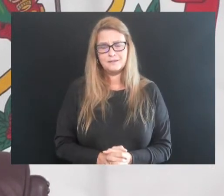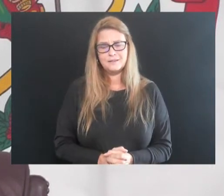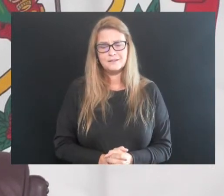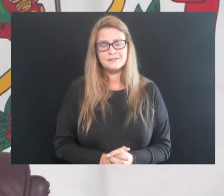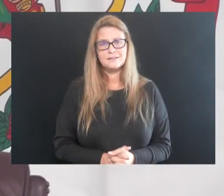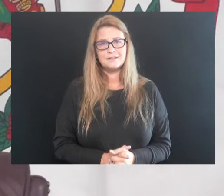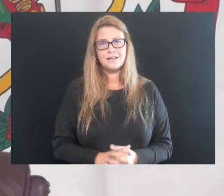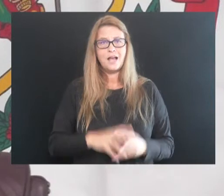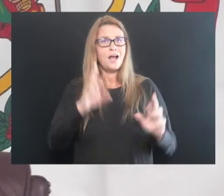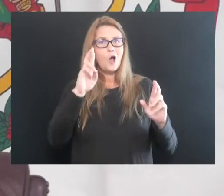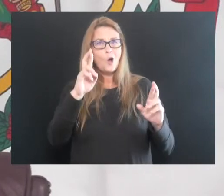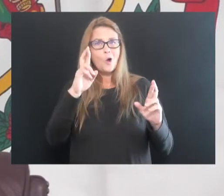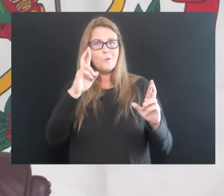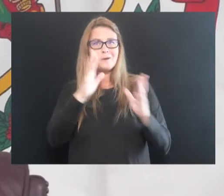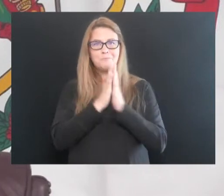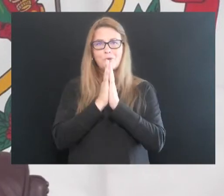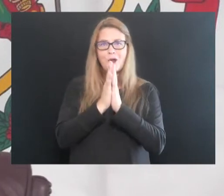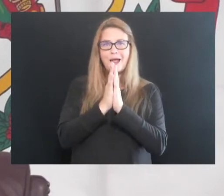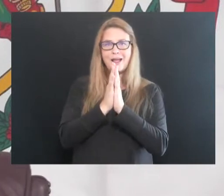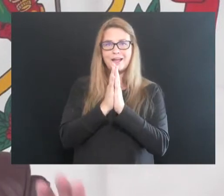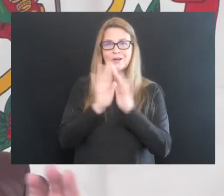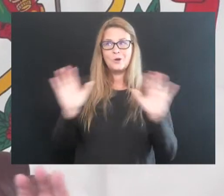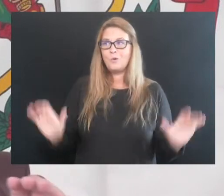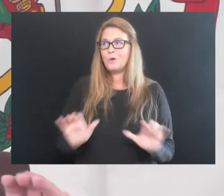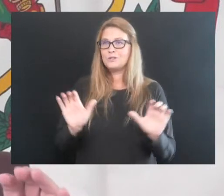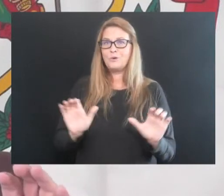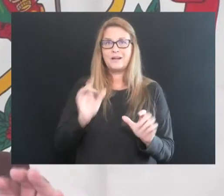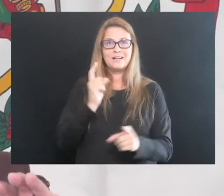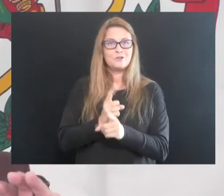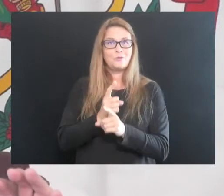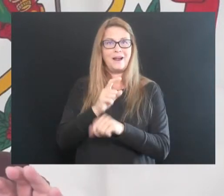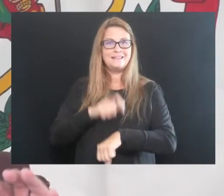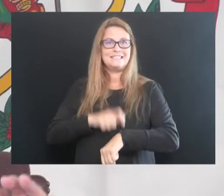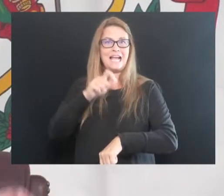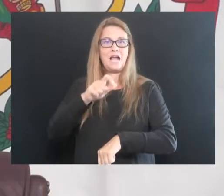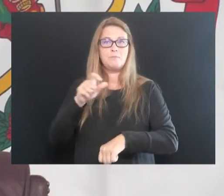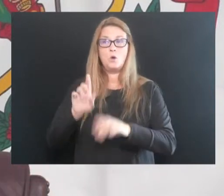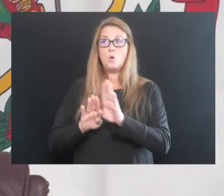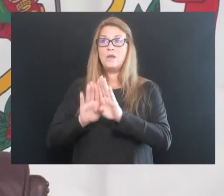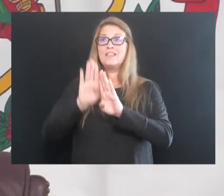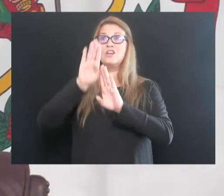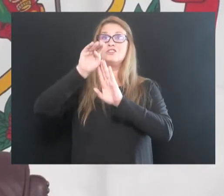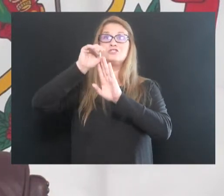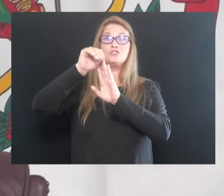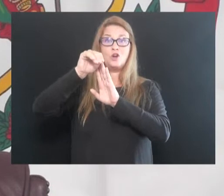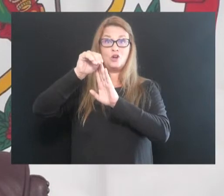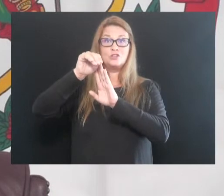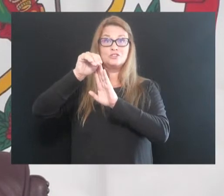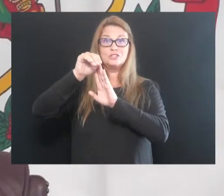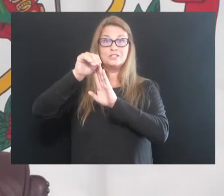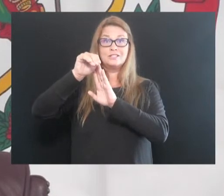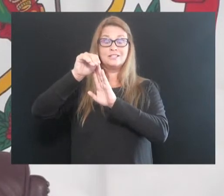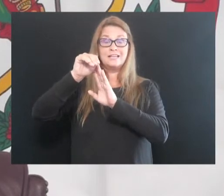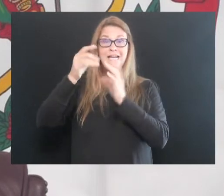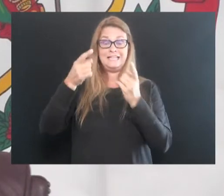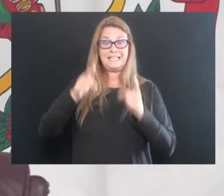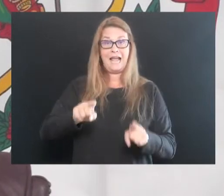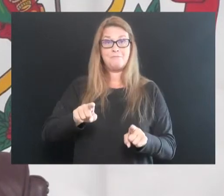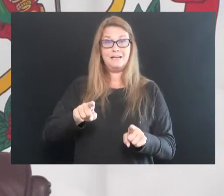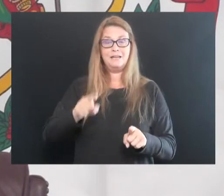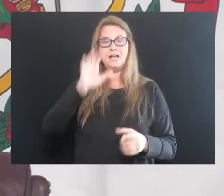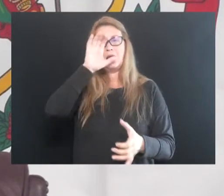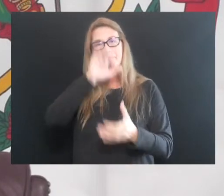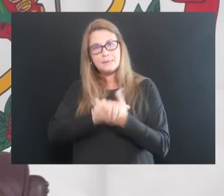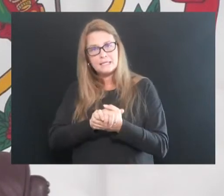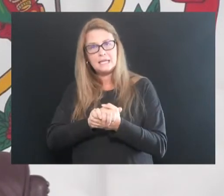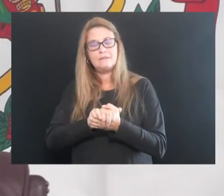I hope and pray that we're doing it at a time when the surge is moving our way, and I absolutely believe that